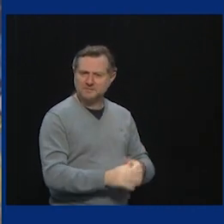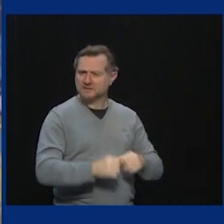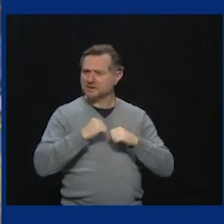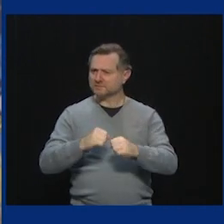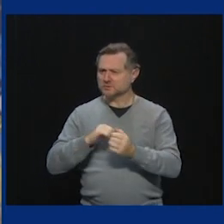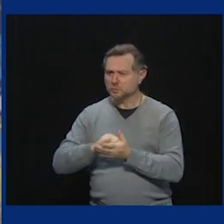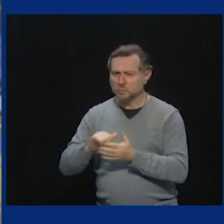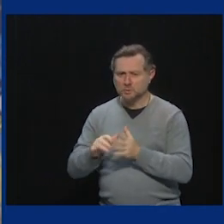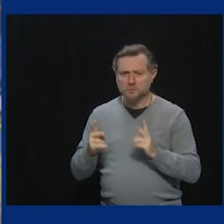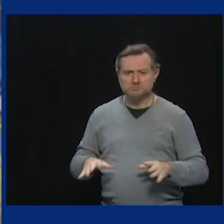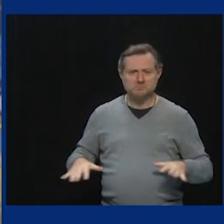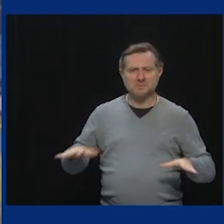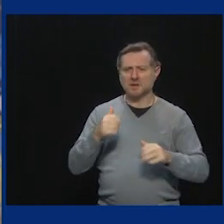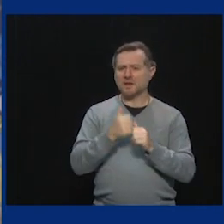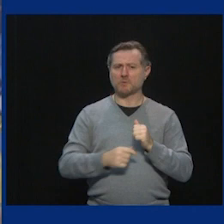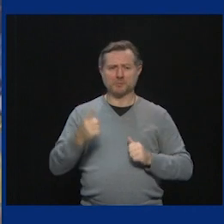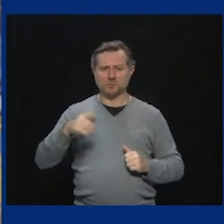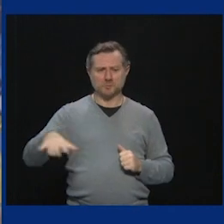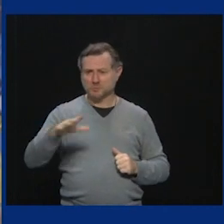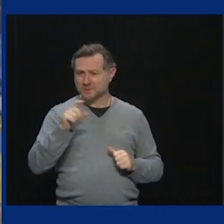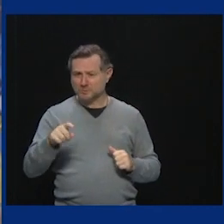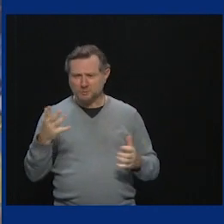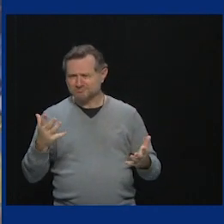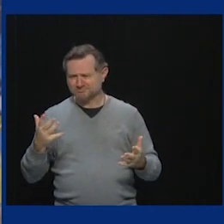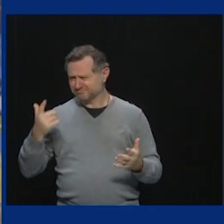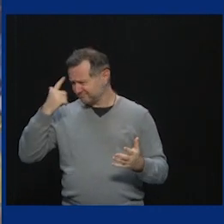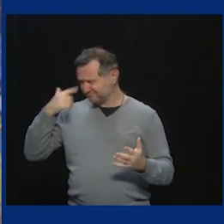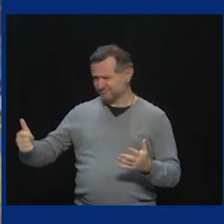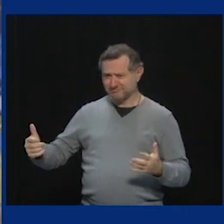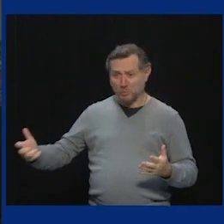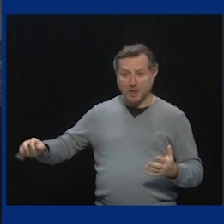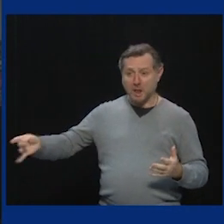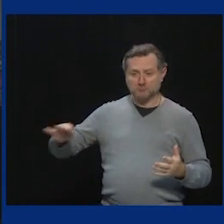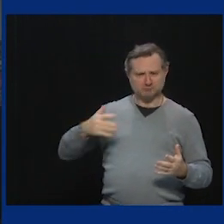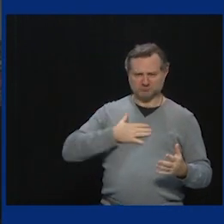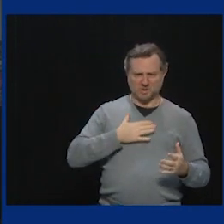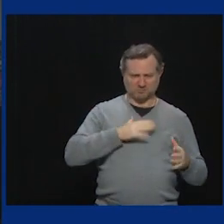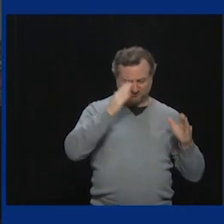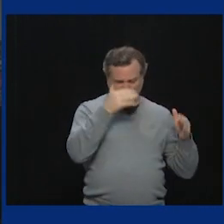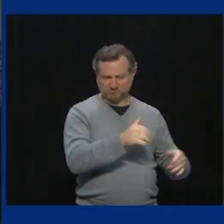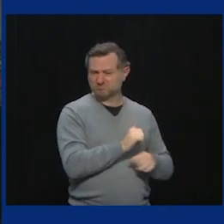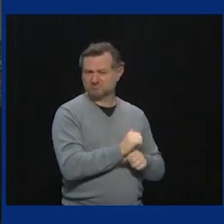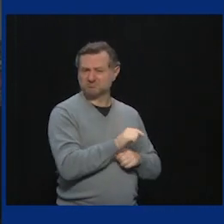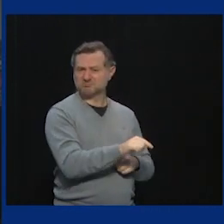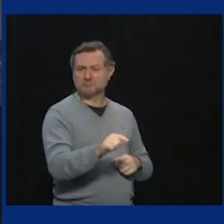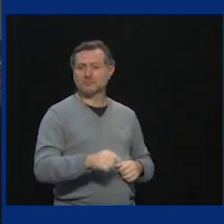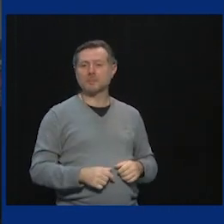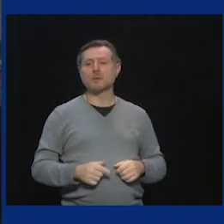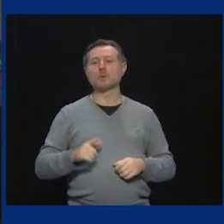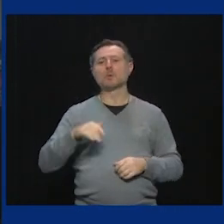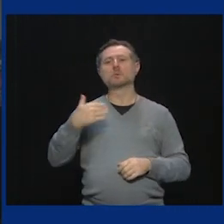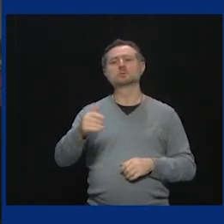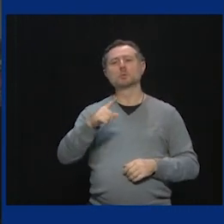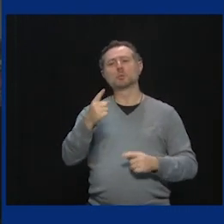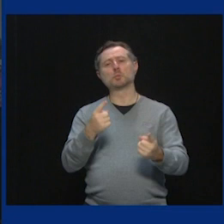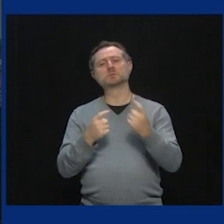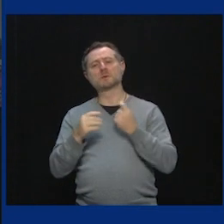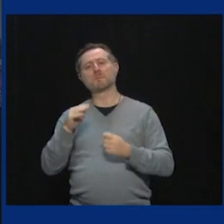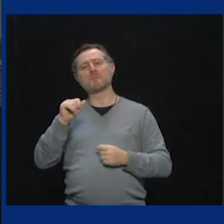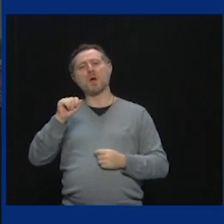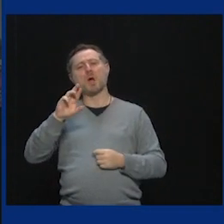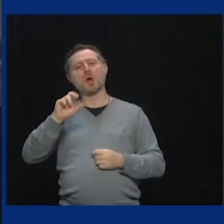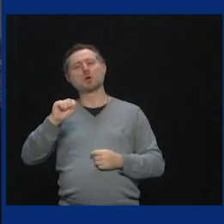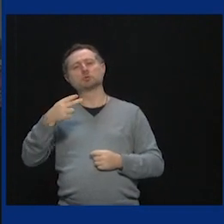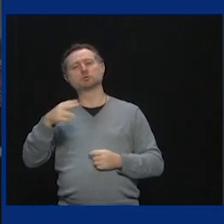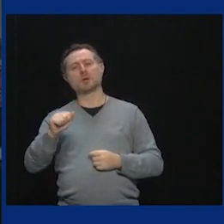want. I've got a job to do, and that's my focus. Marcia? Governor, yesterday the Broadway